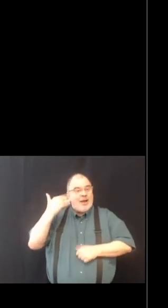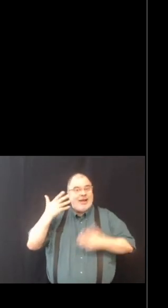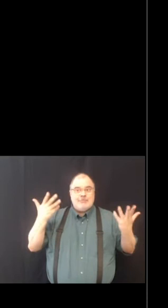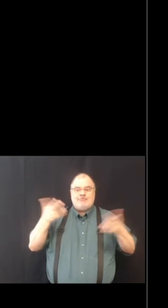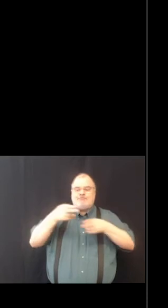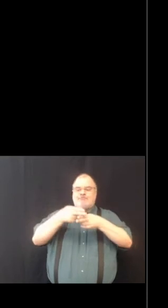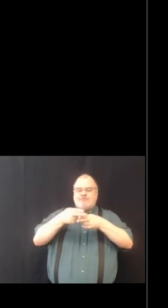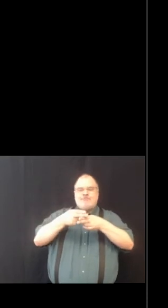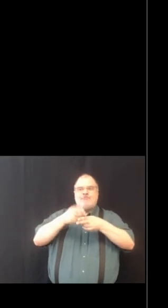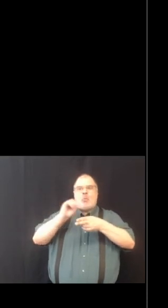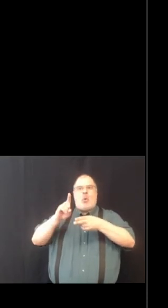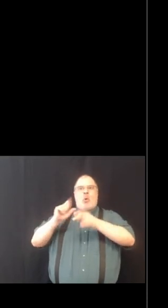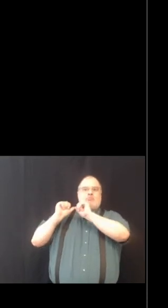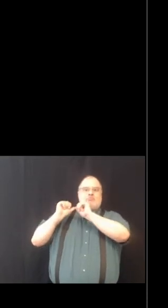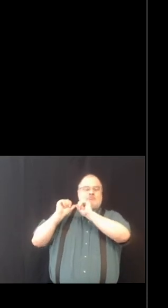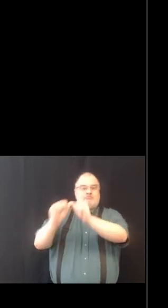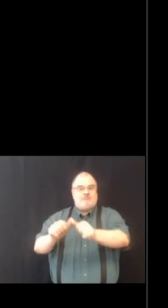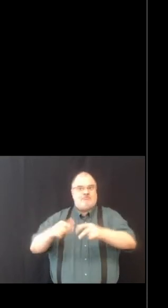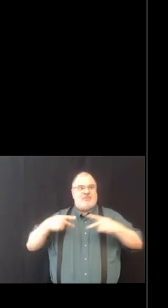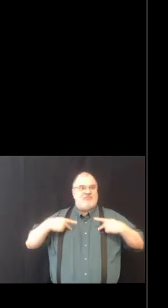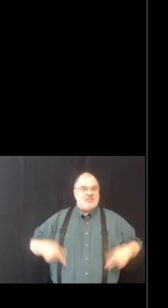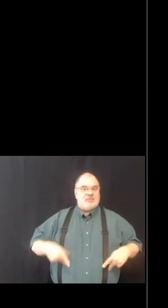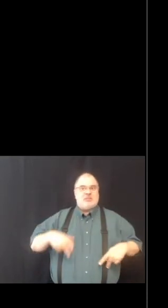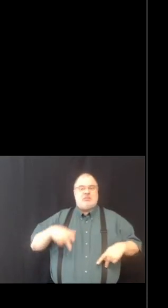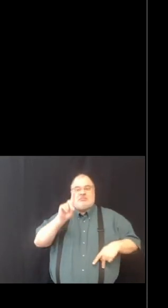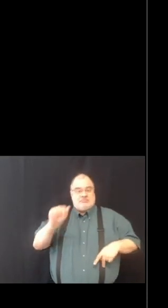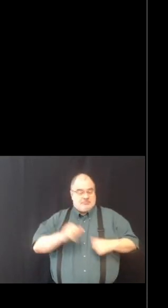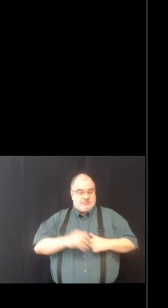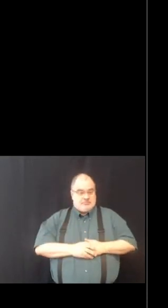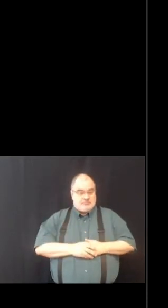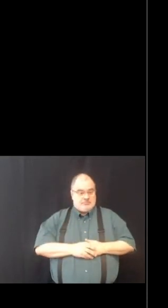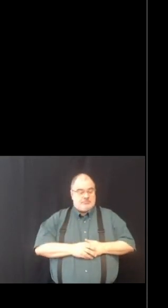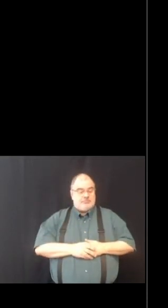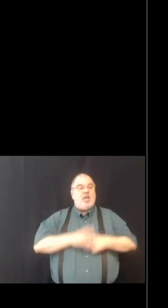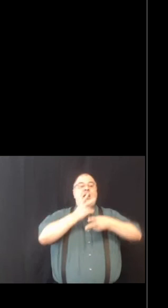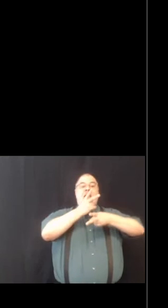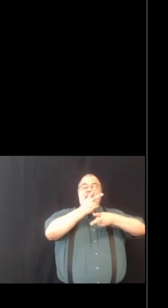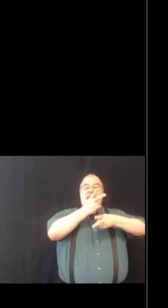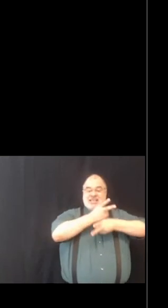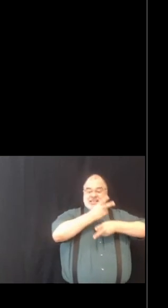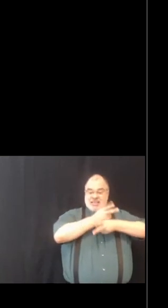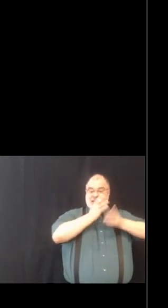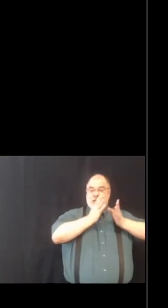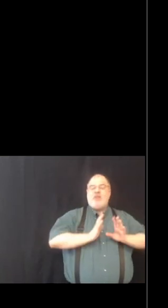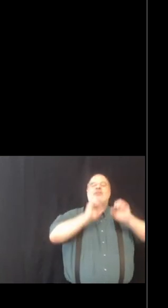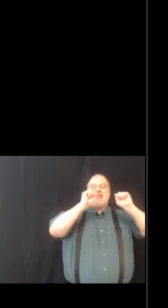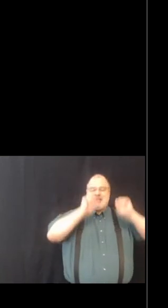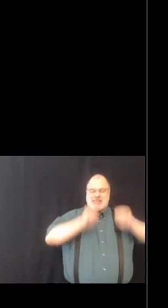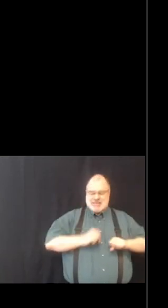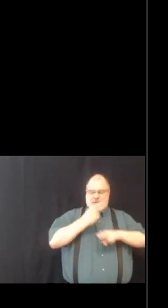or long-term physical and medical disability. Caregivers also qualify for Books by Mail